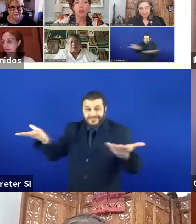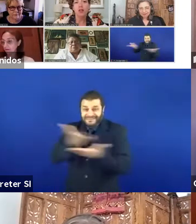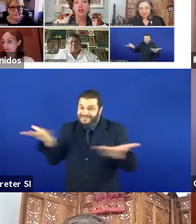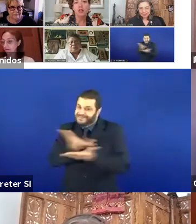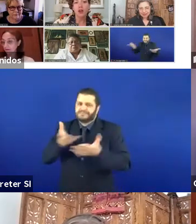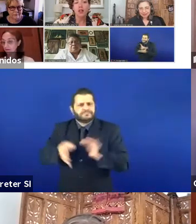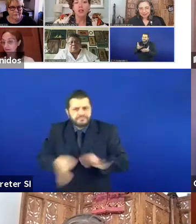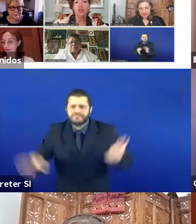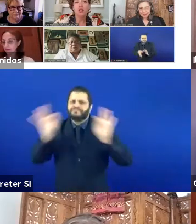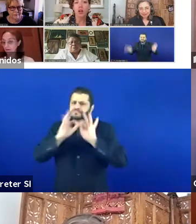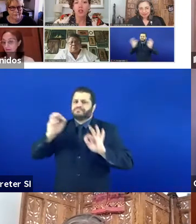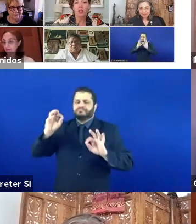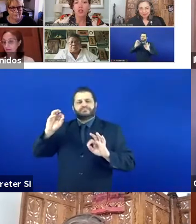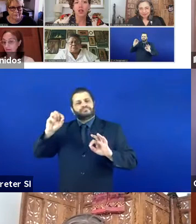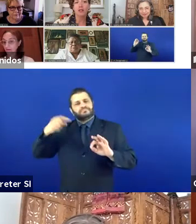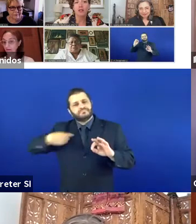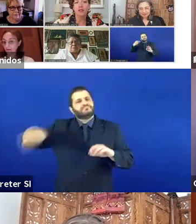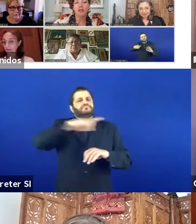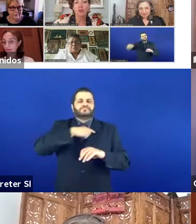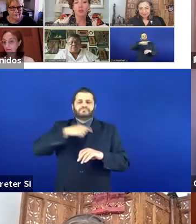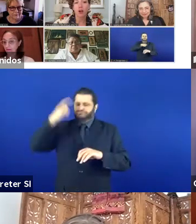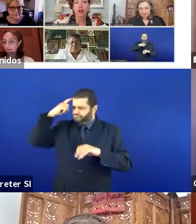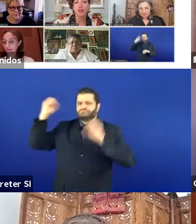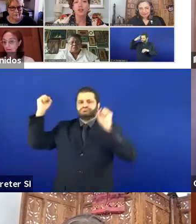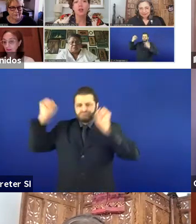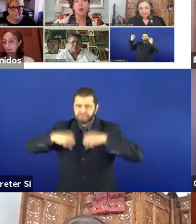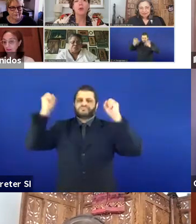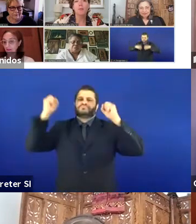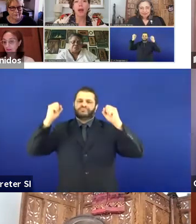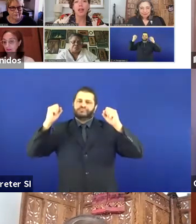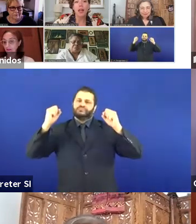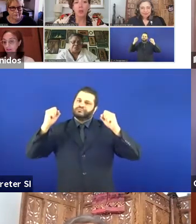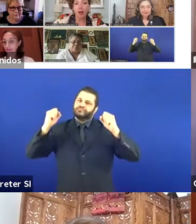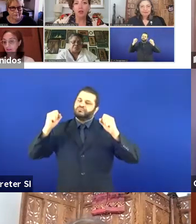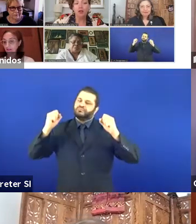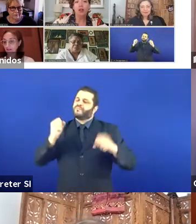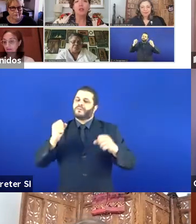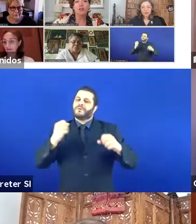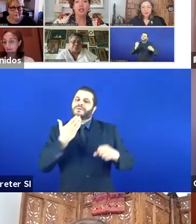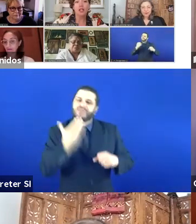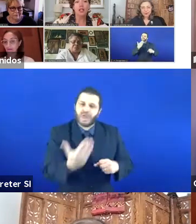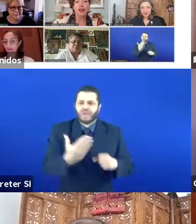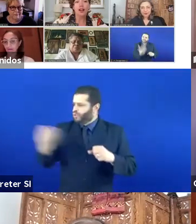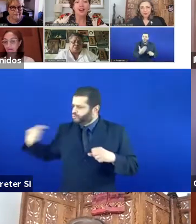moment that has wrought such destruction and reversed progress, but might well